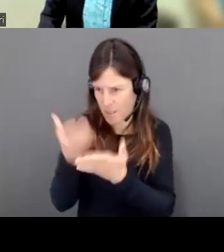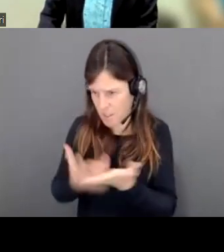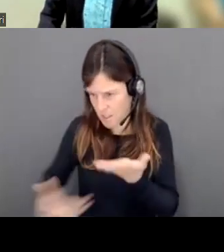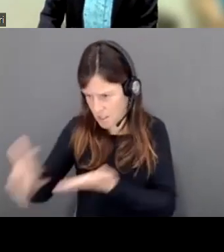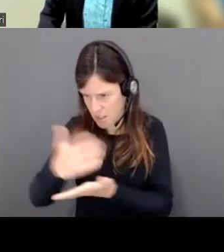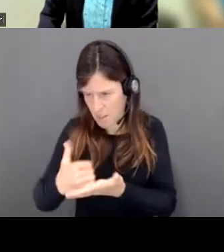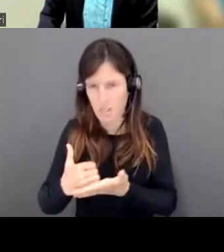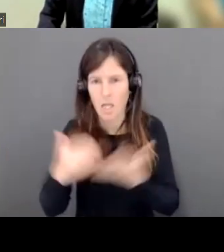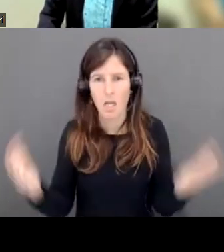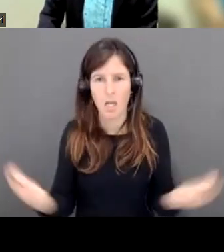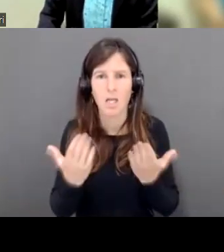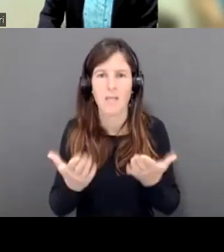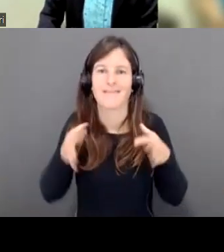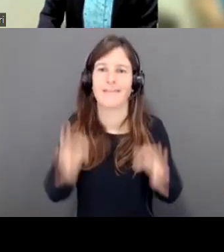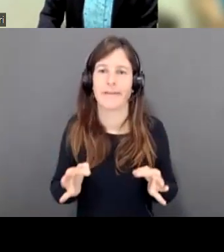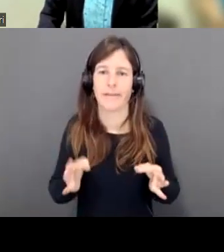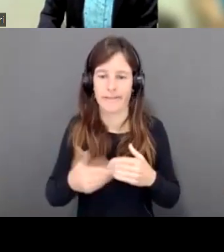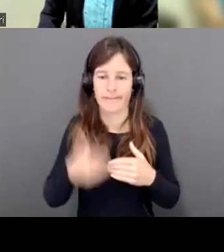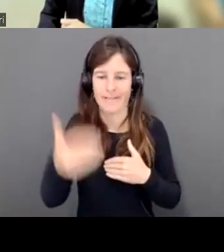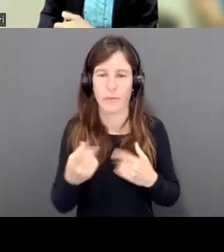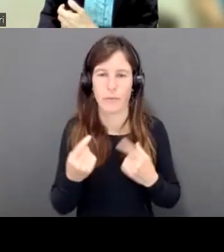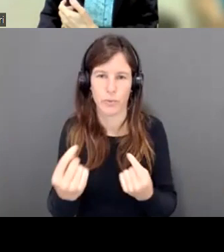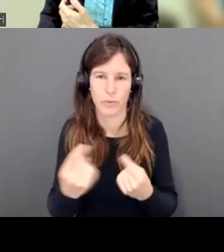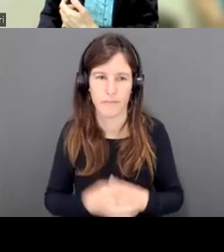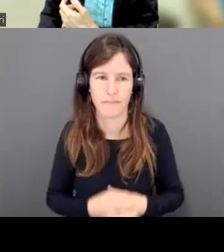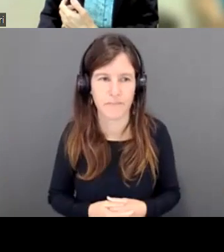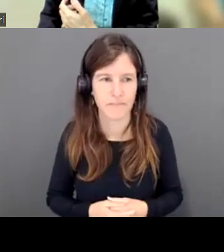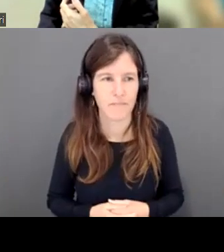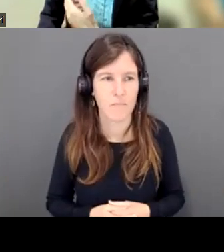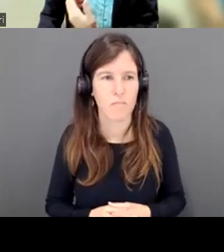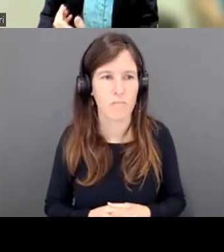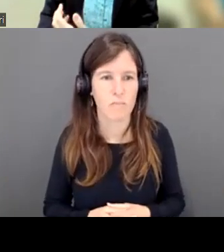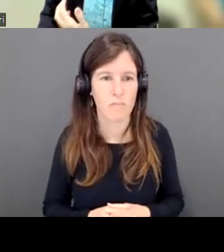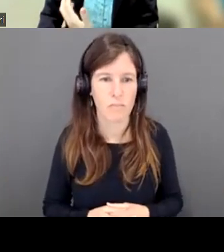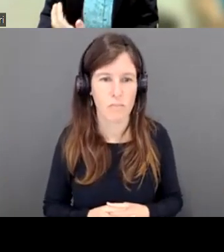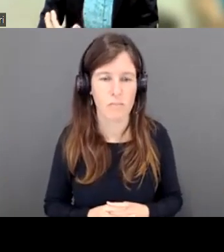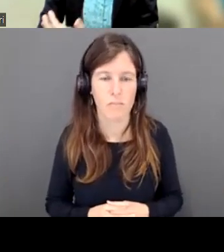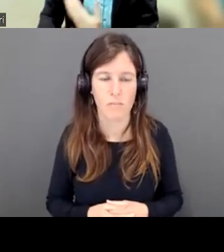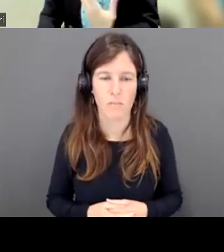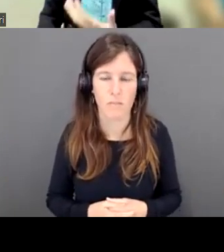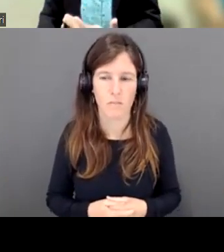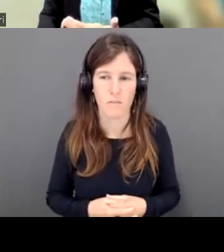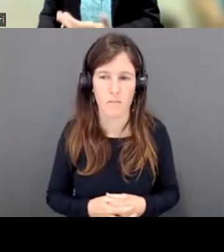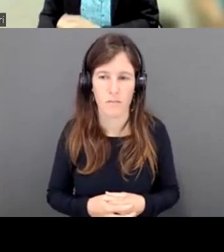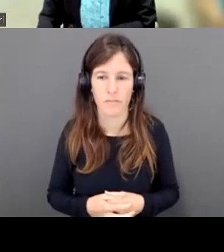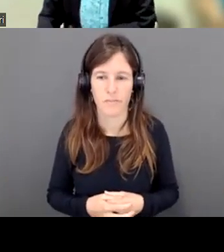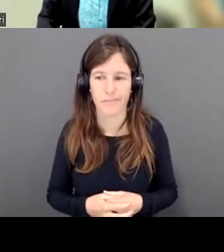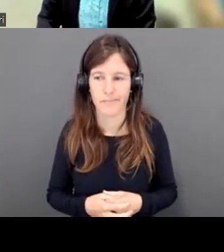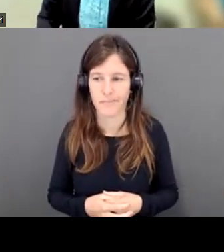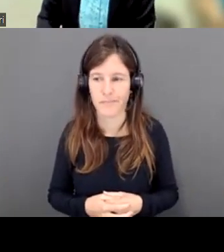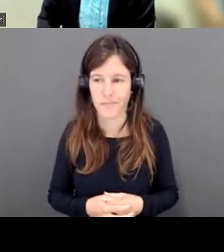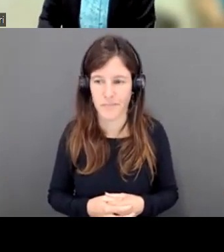And so as we all age,